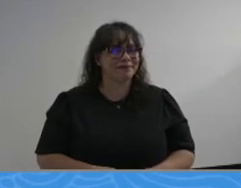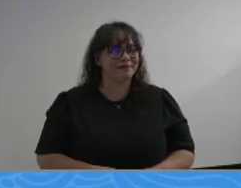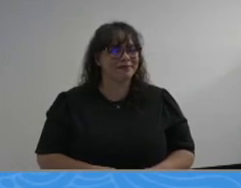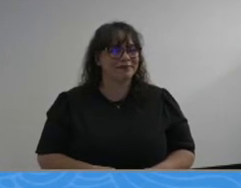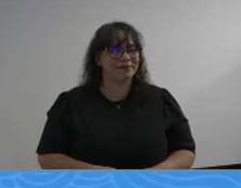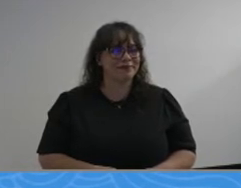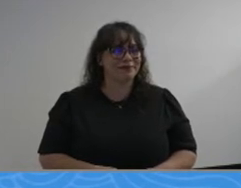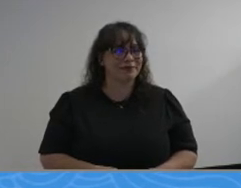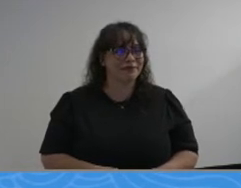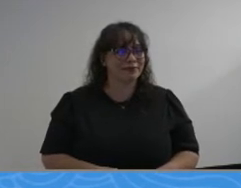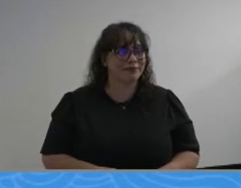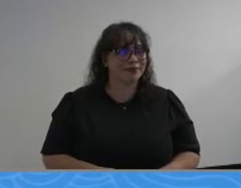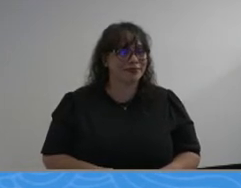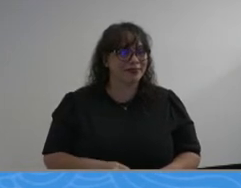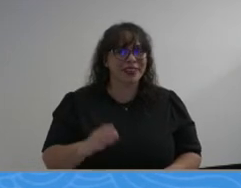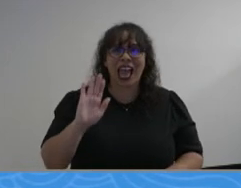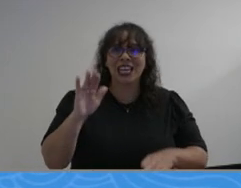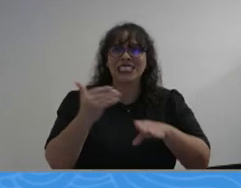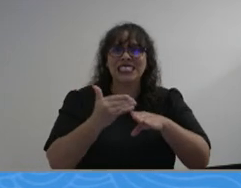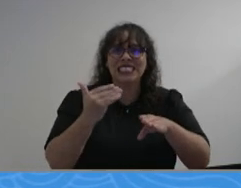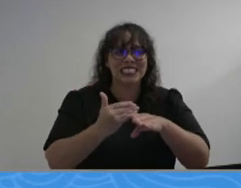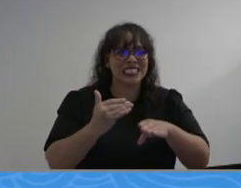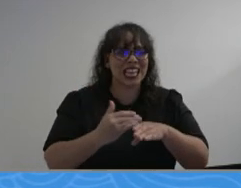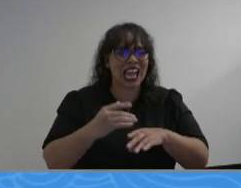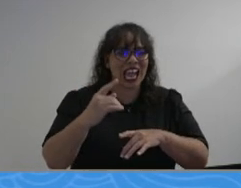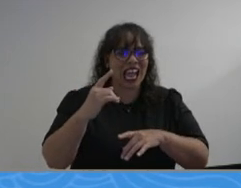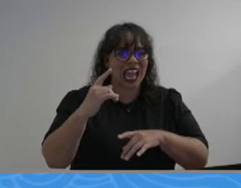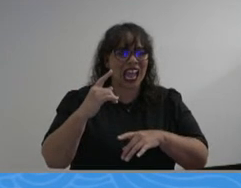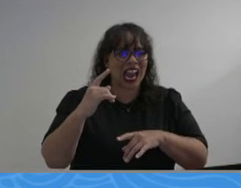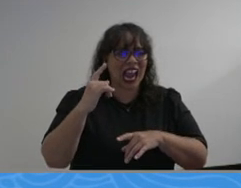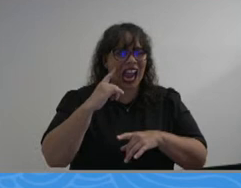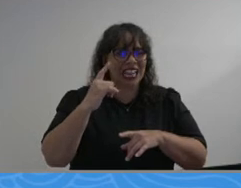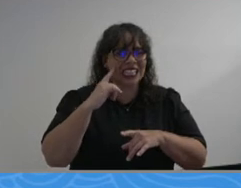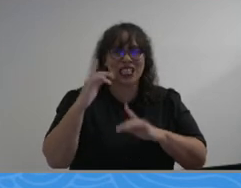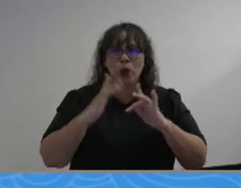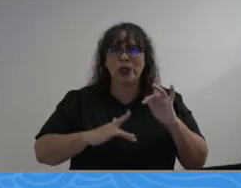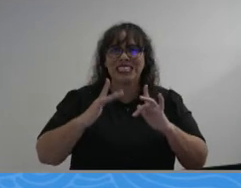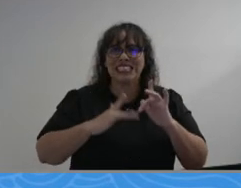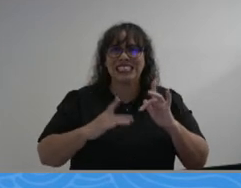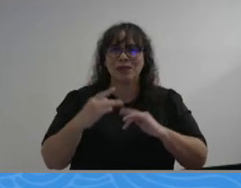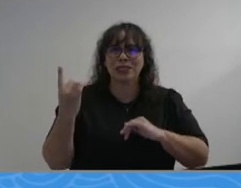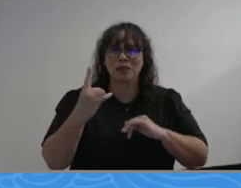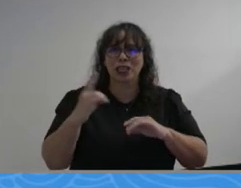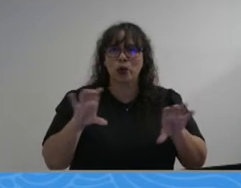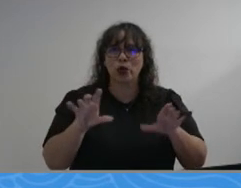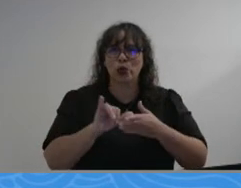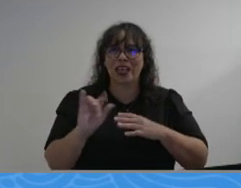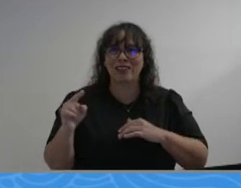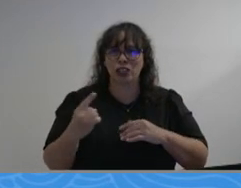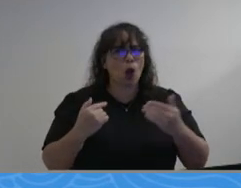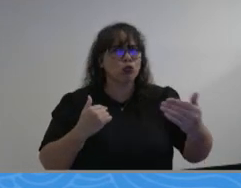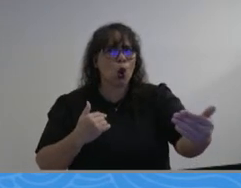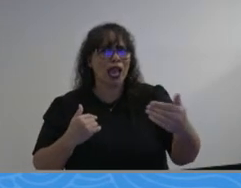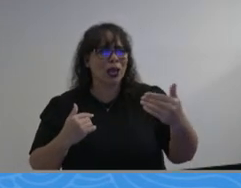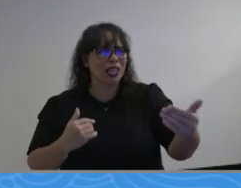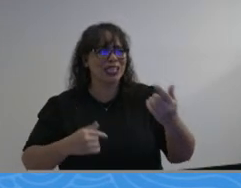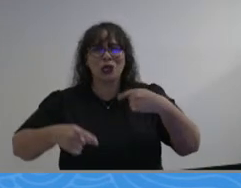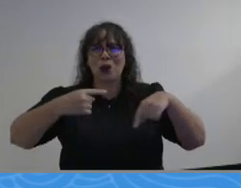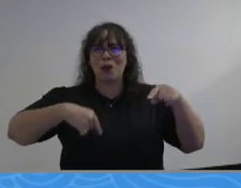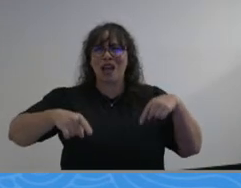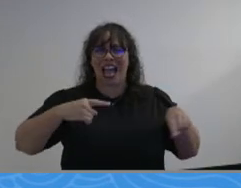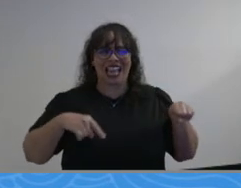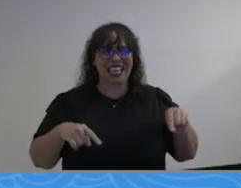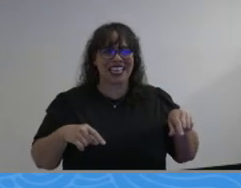So this Mariela, I think we skipped the land acknowledgement. We're going to do that first. Go ahead. So let's go back for a